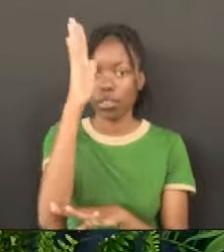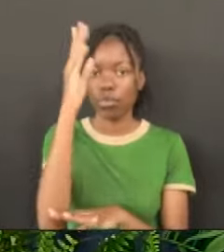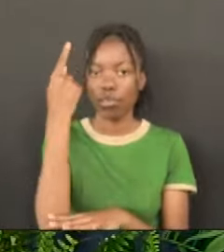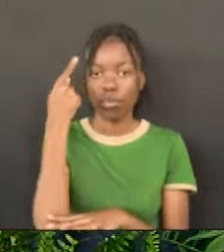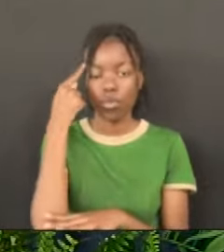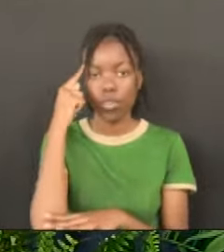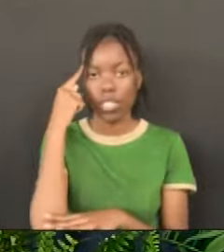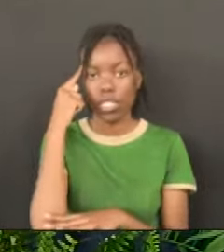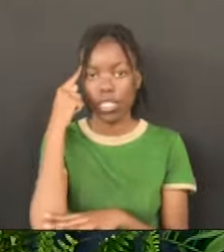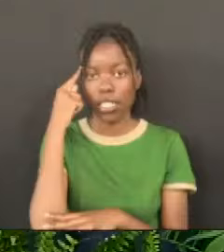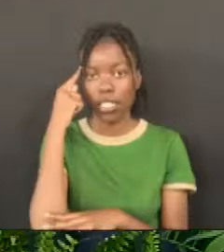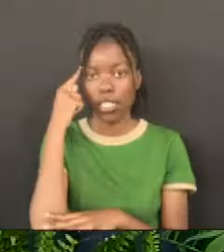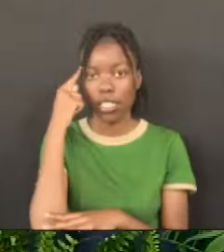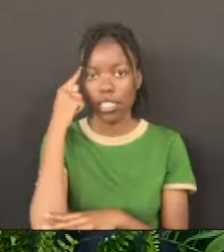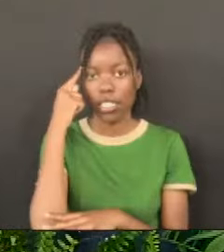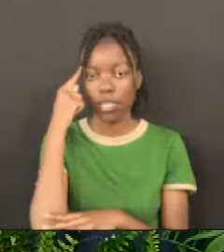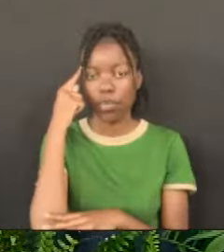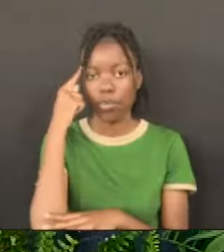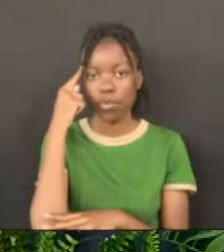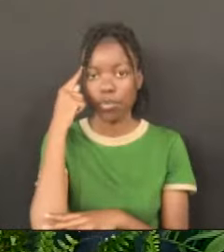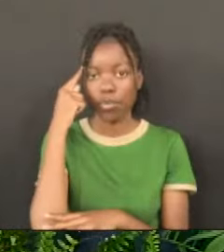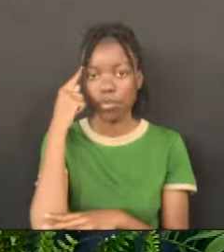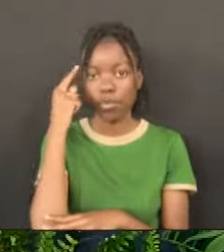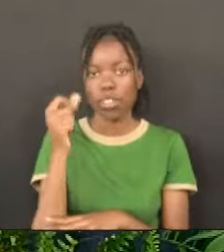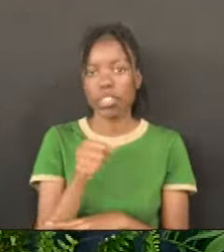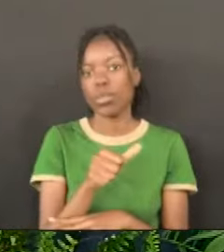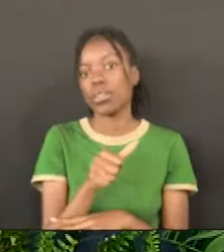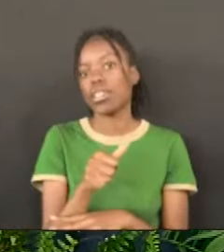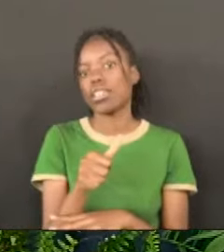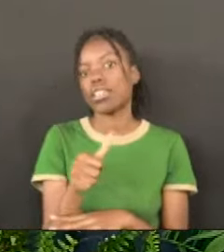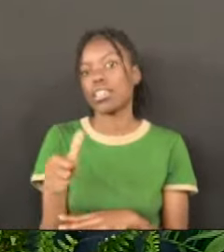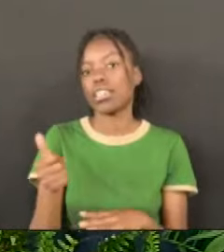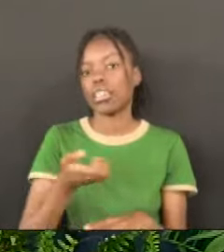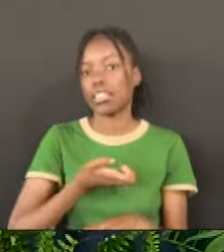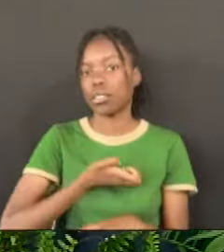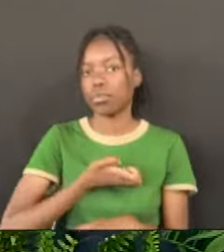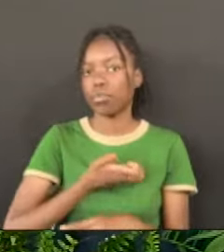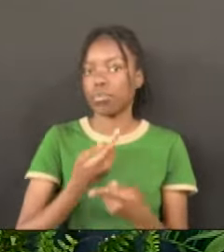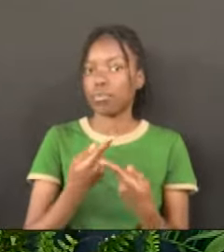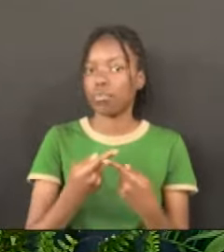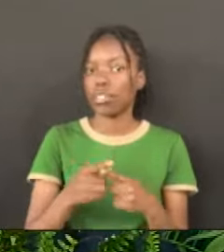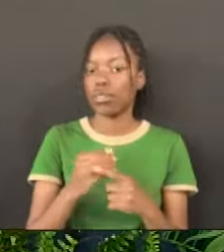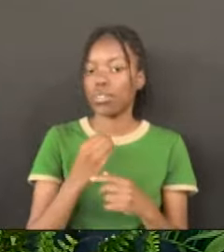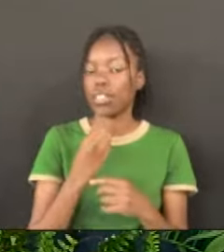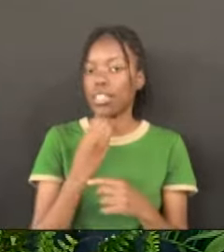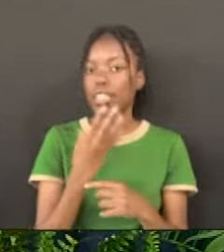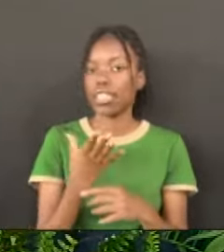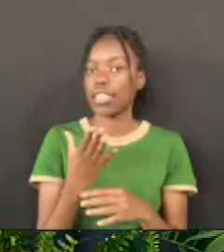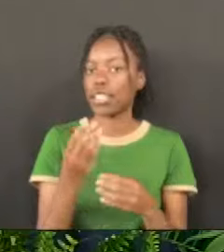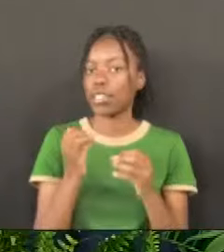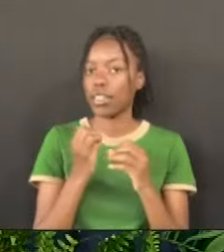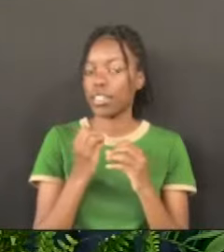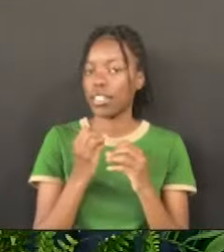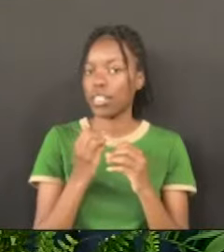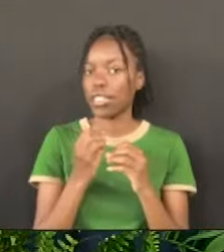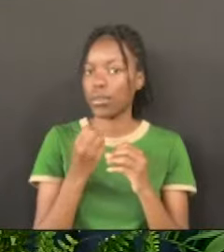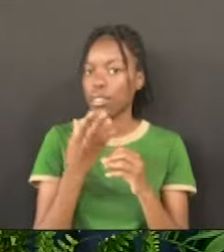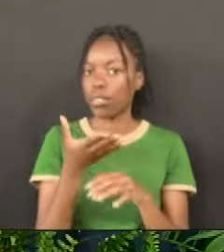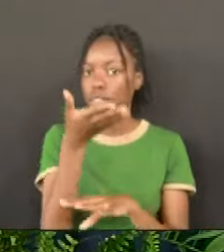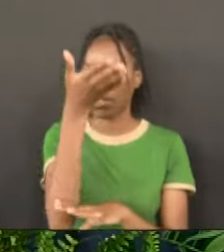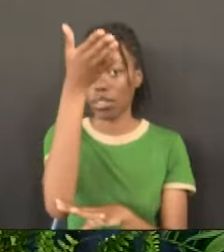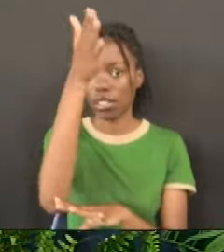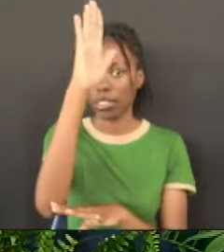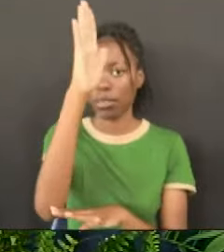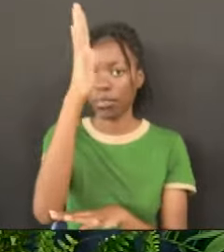somebodies, we are nobodies without God. That was then. I came to